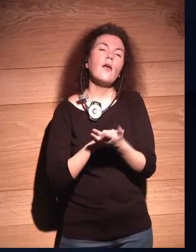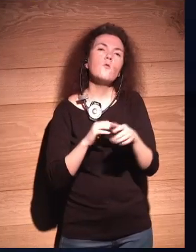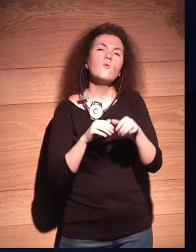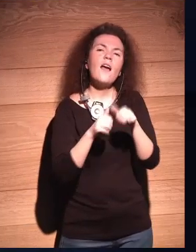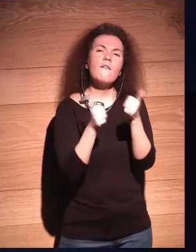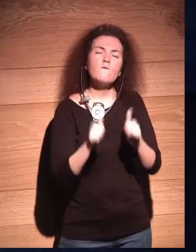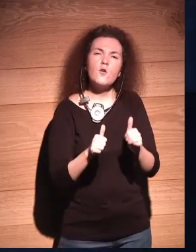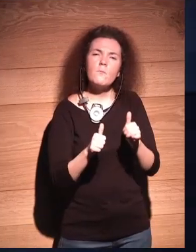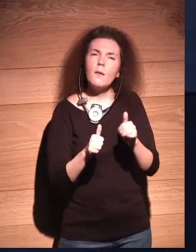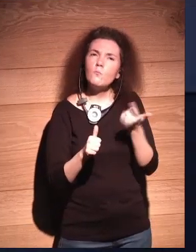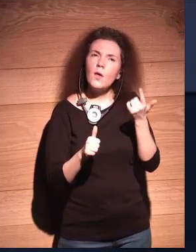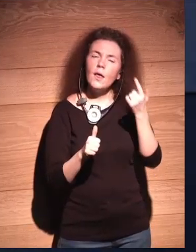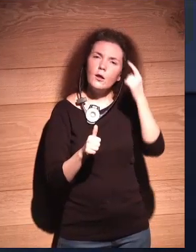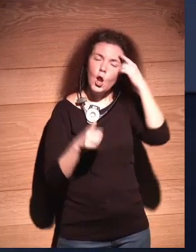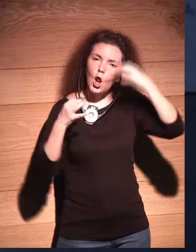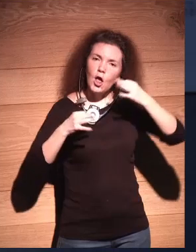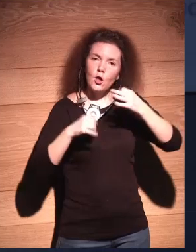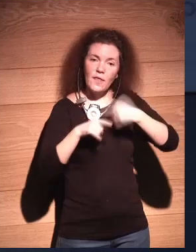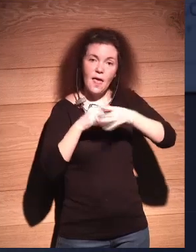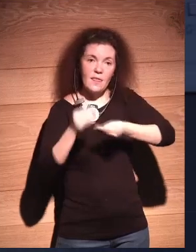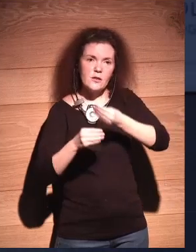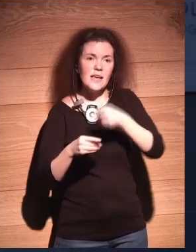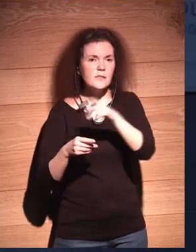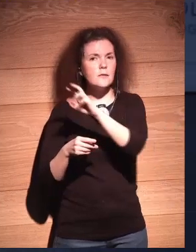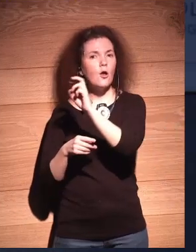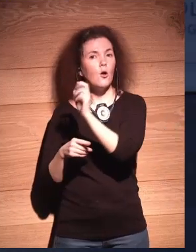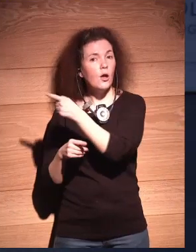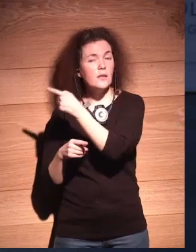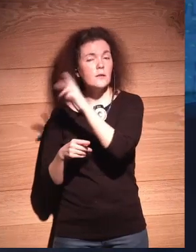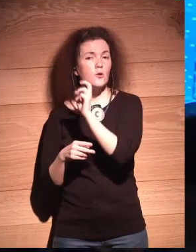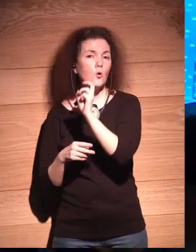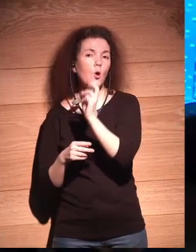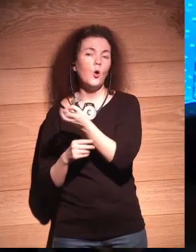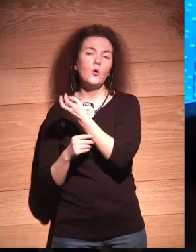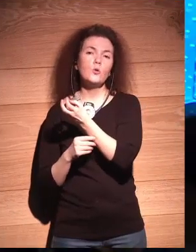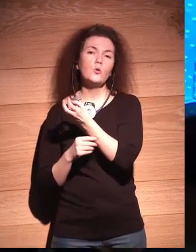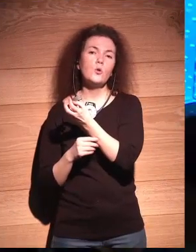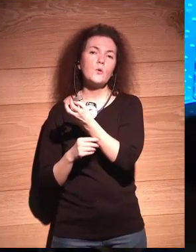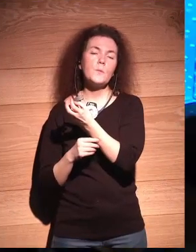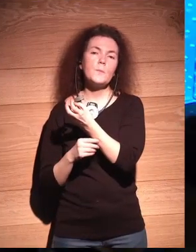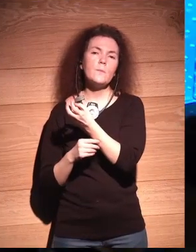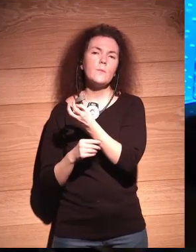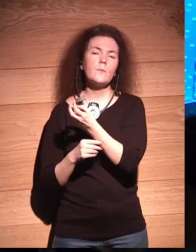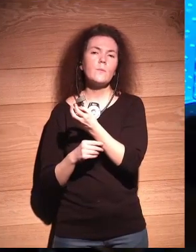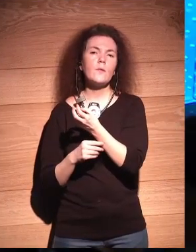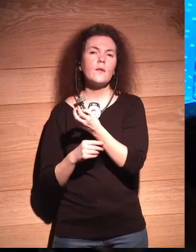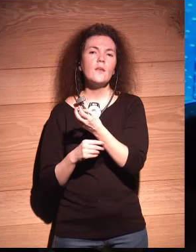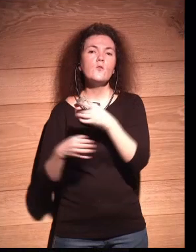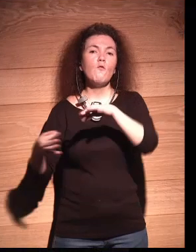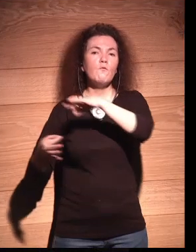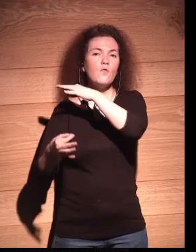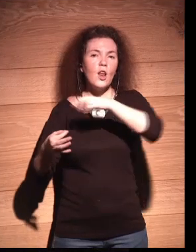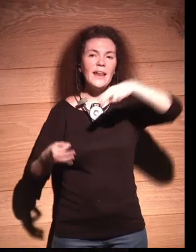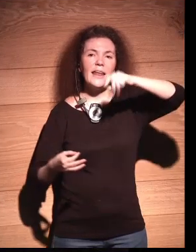And this is another instrument that was a neon violin, which had a lot of like really